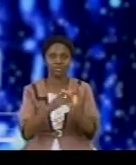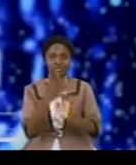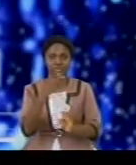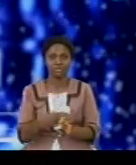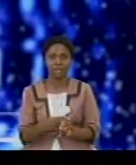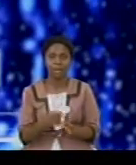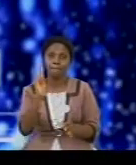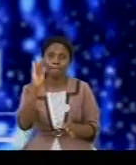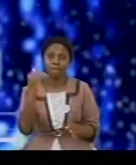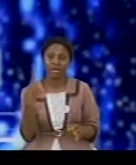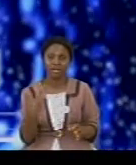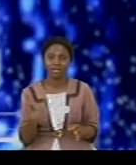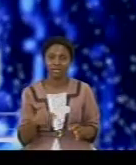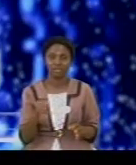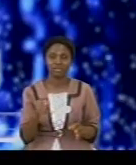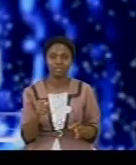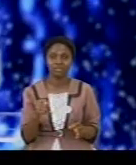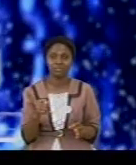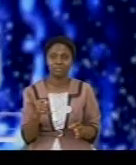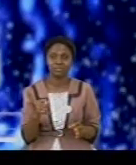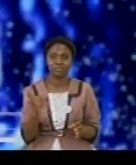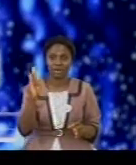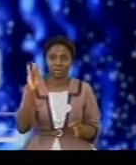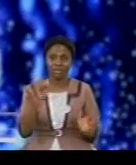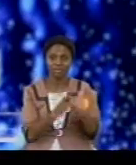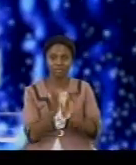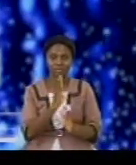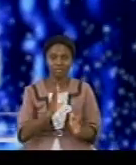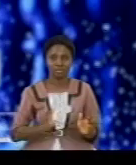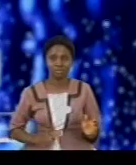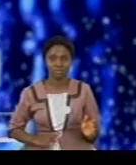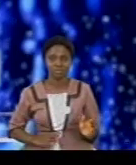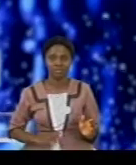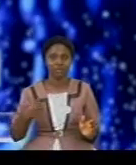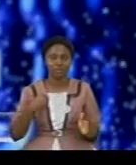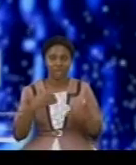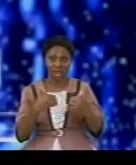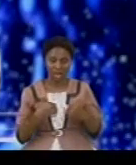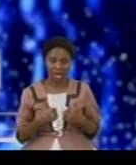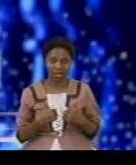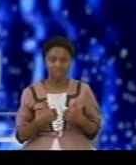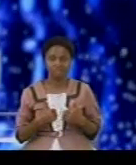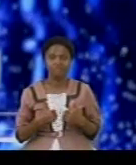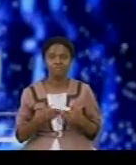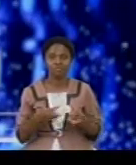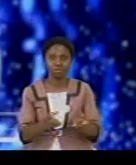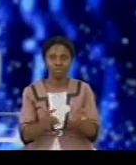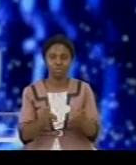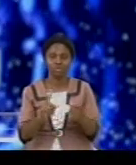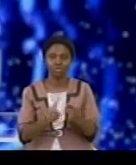By the death of the Lord Jesus Christ, we have access to God, because the price for our sins has